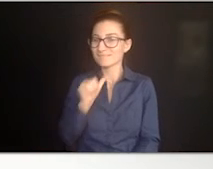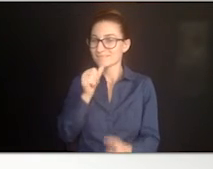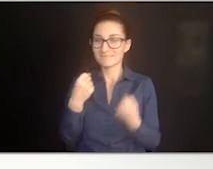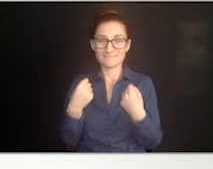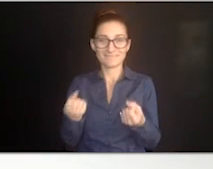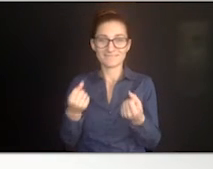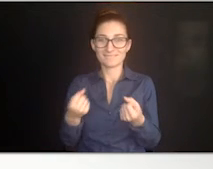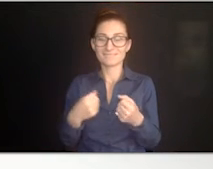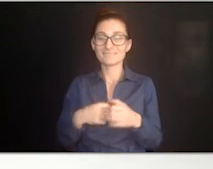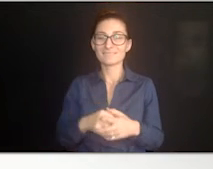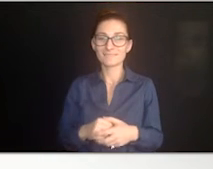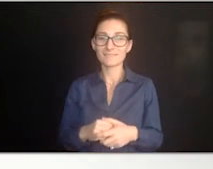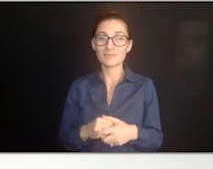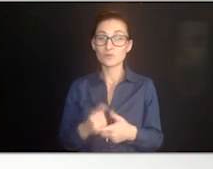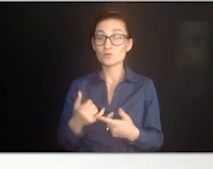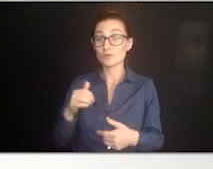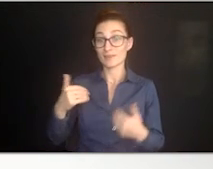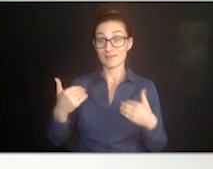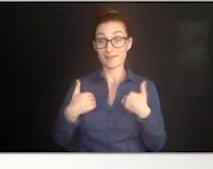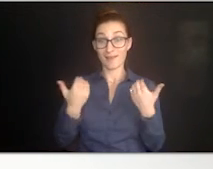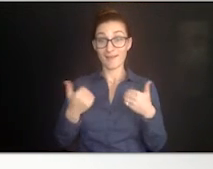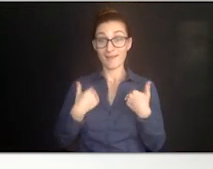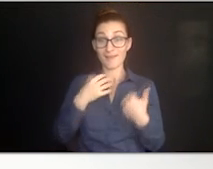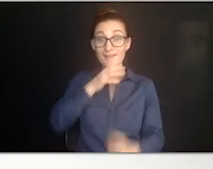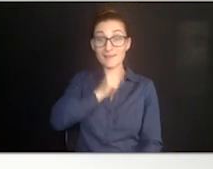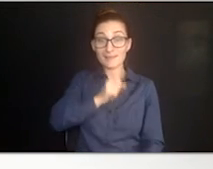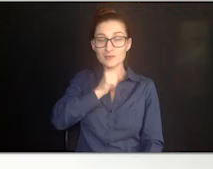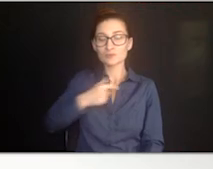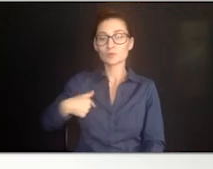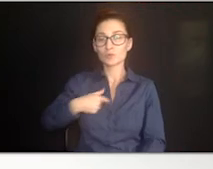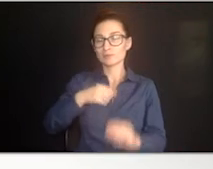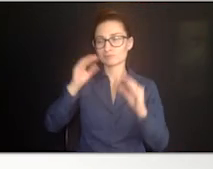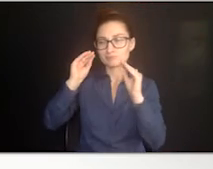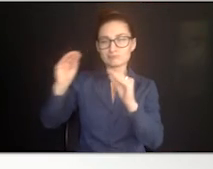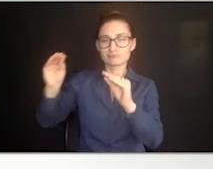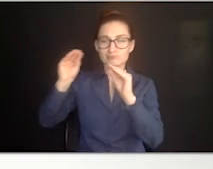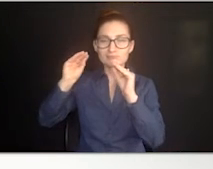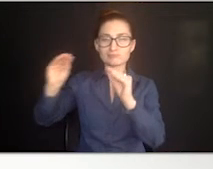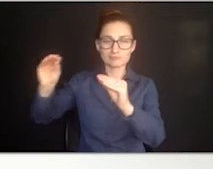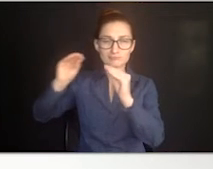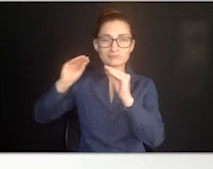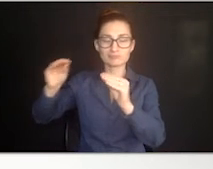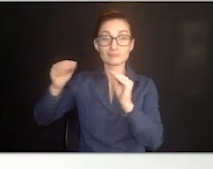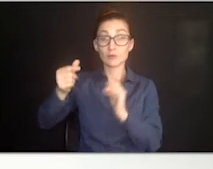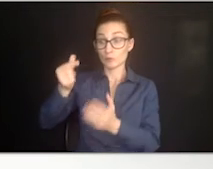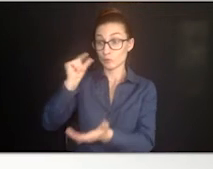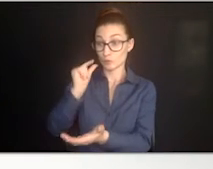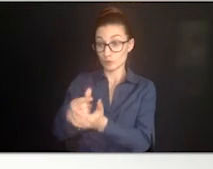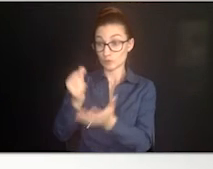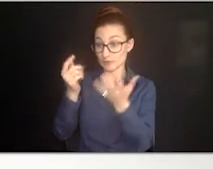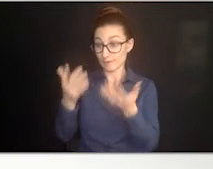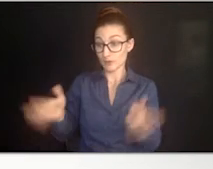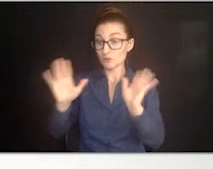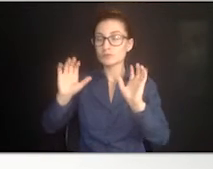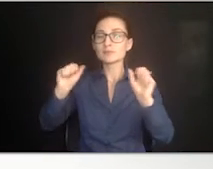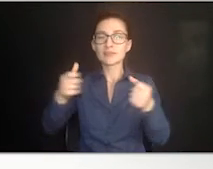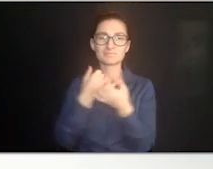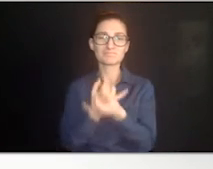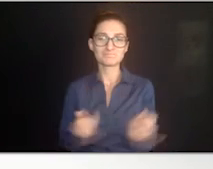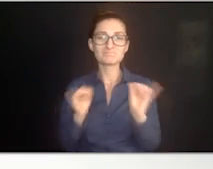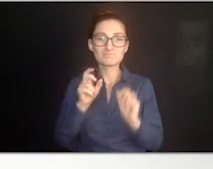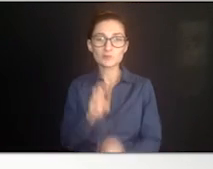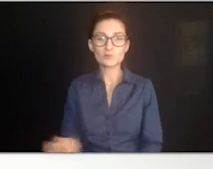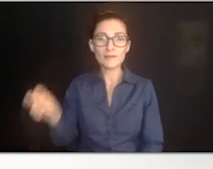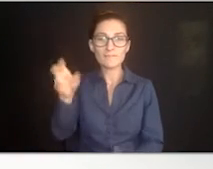So from a young age, they're taught all of those skills, so when they do graduate, they can be independent